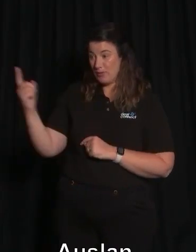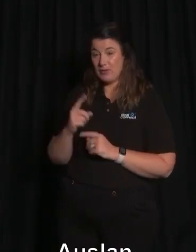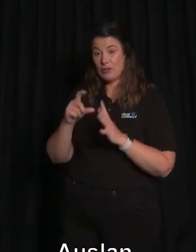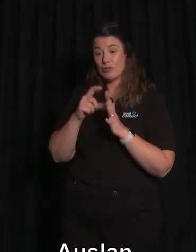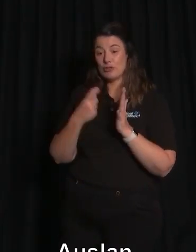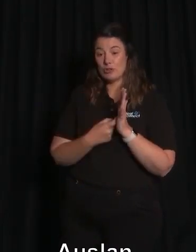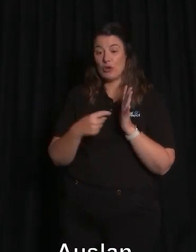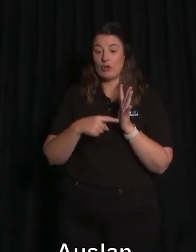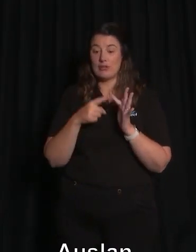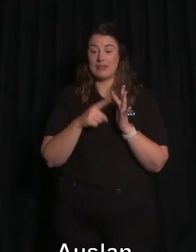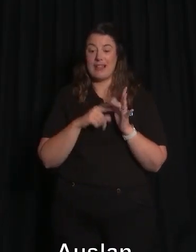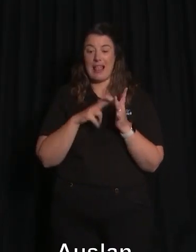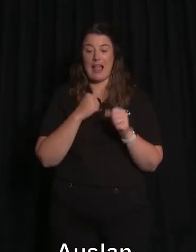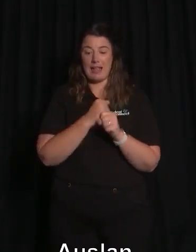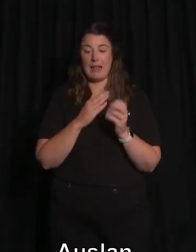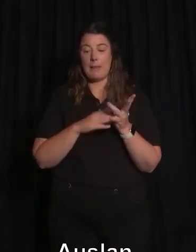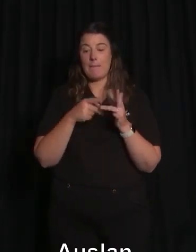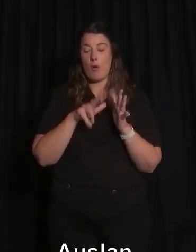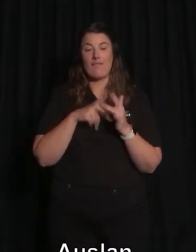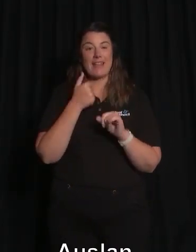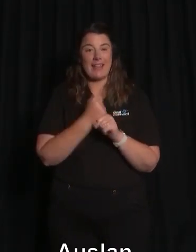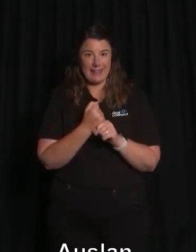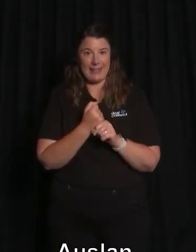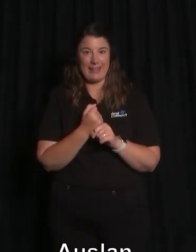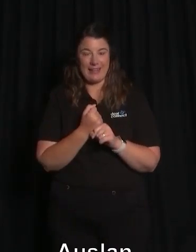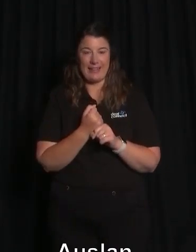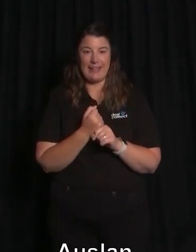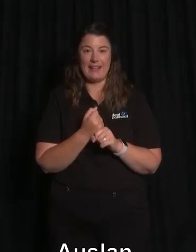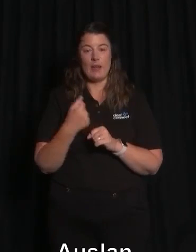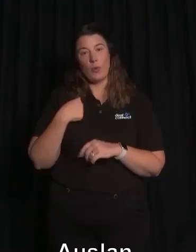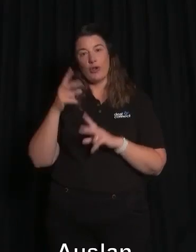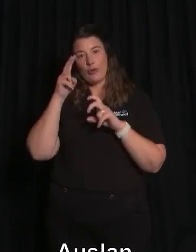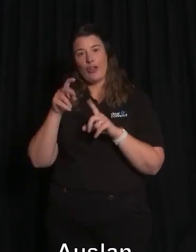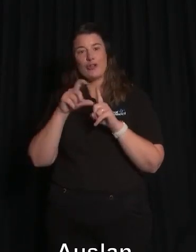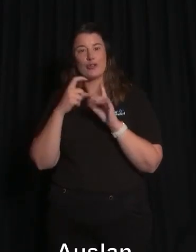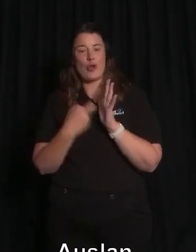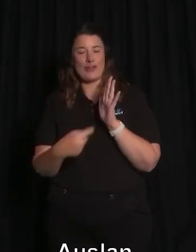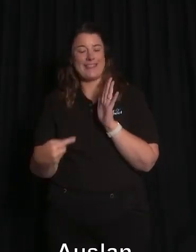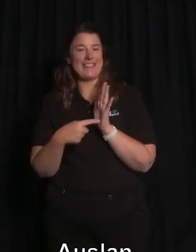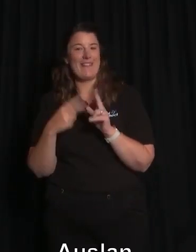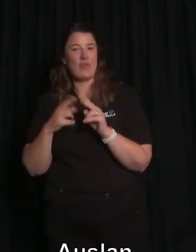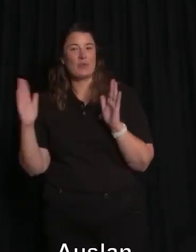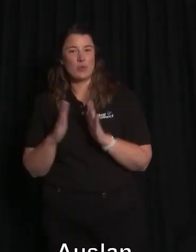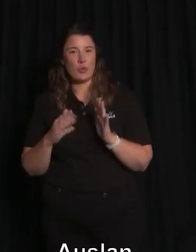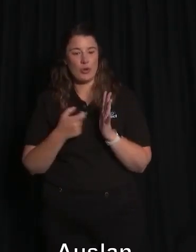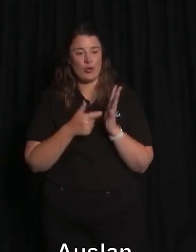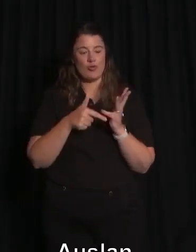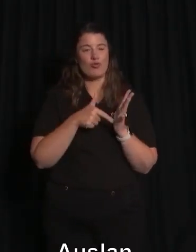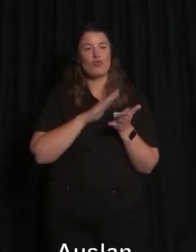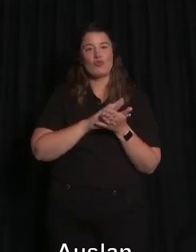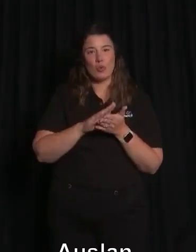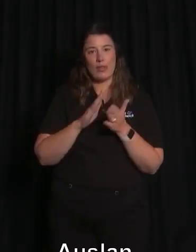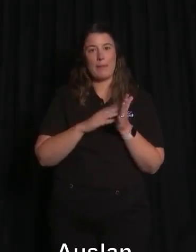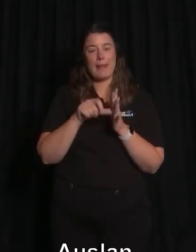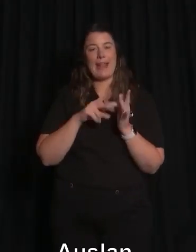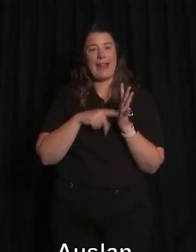Dr. Talaling Mofokeng, I believe commonly known or much lovingly known as Dr. T, Dr. Ruth McNair,